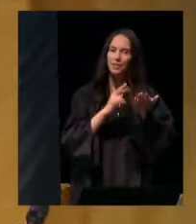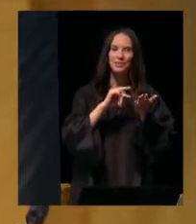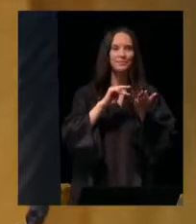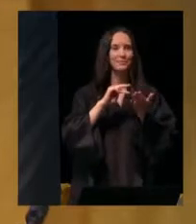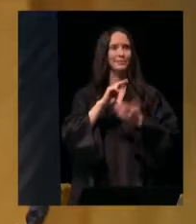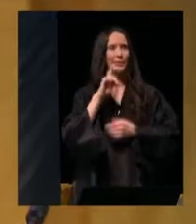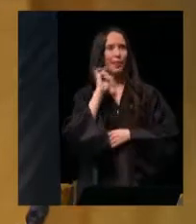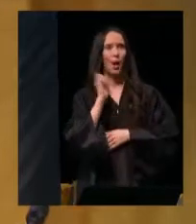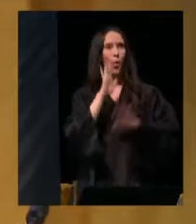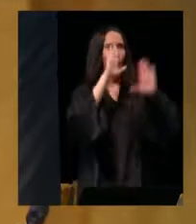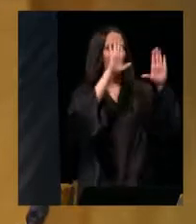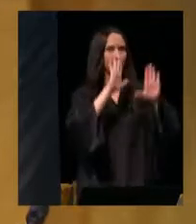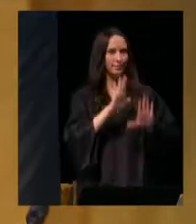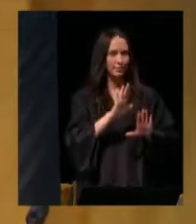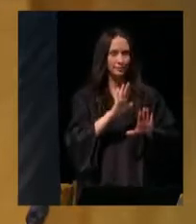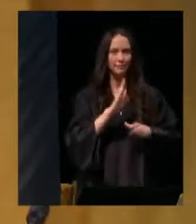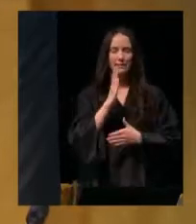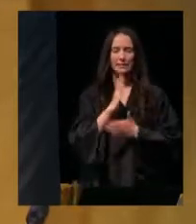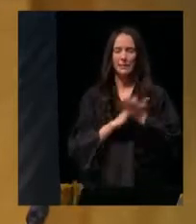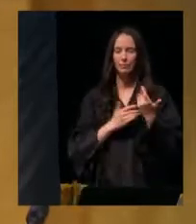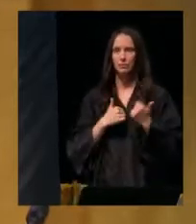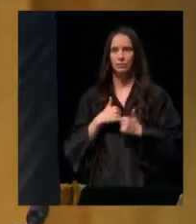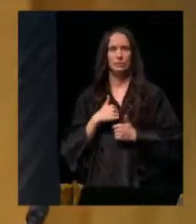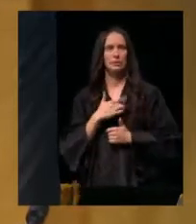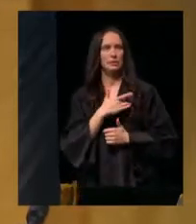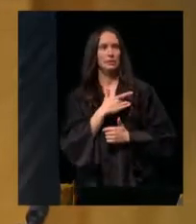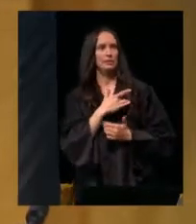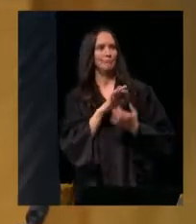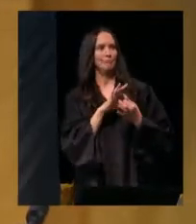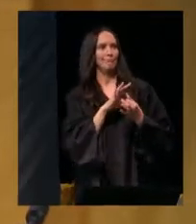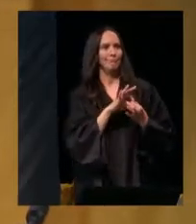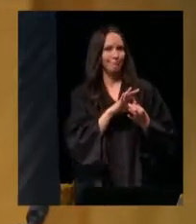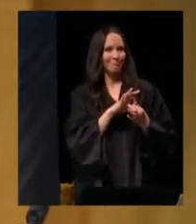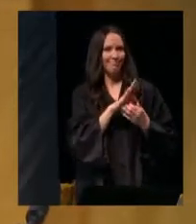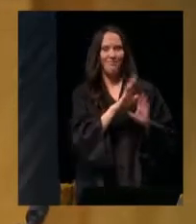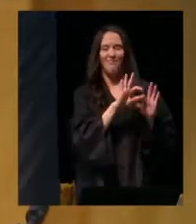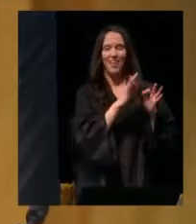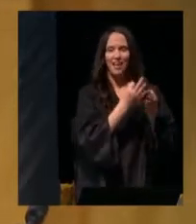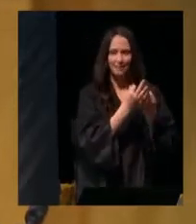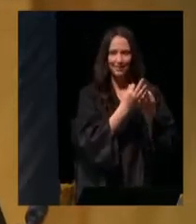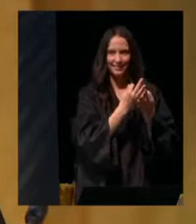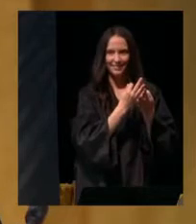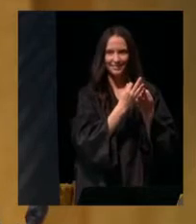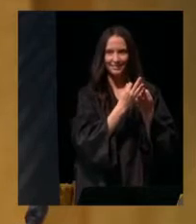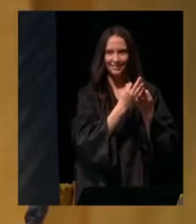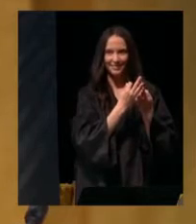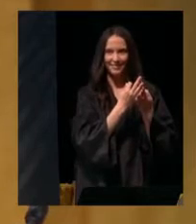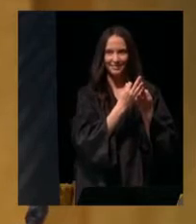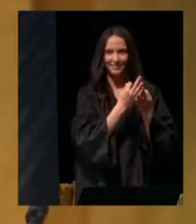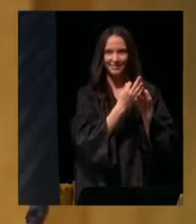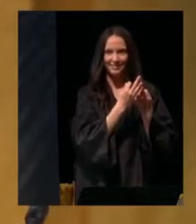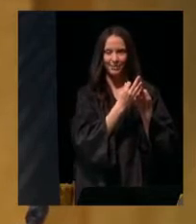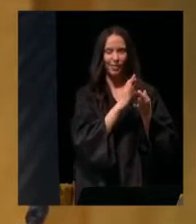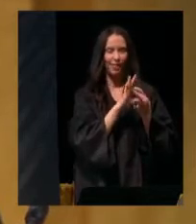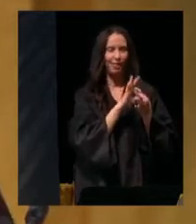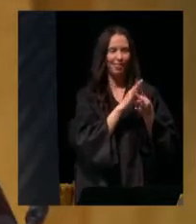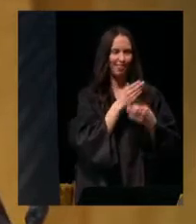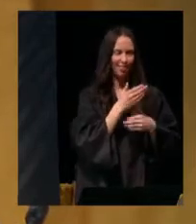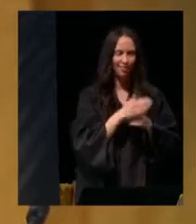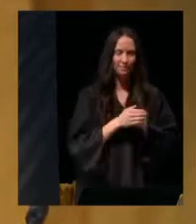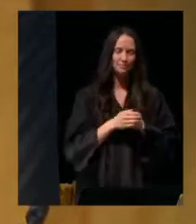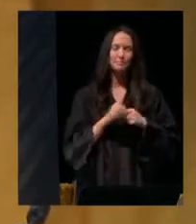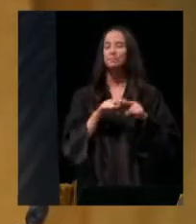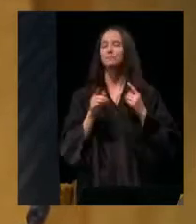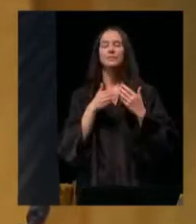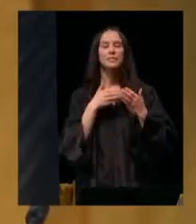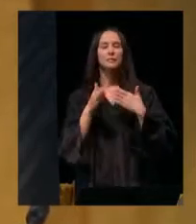wonderful. For others, South High has been your family and go-to place for quite some time. Either way,